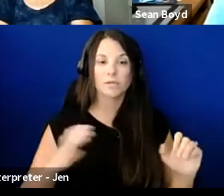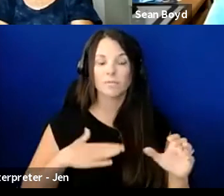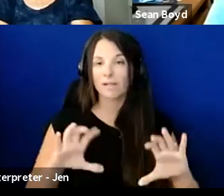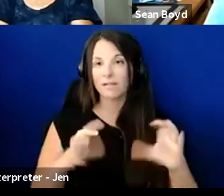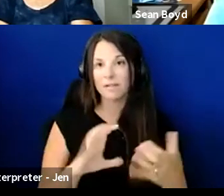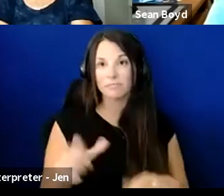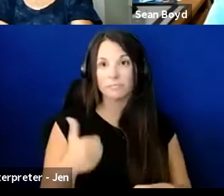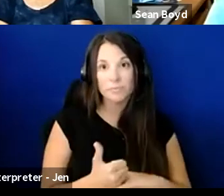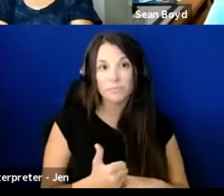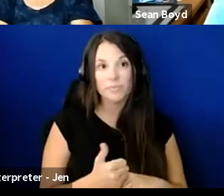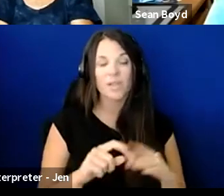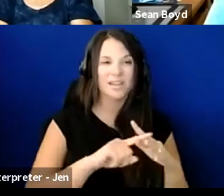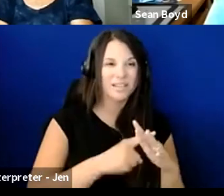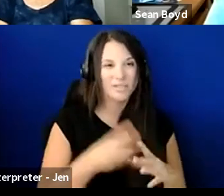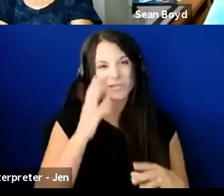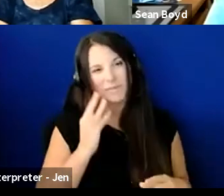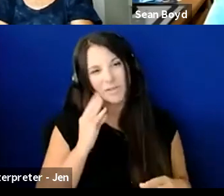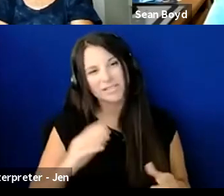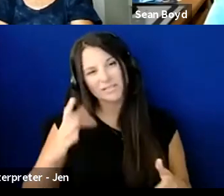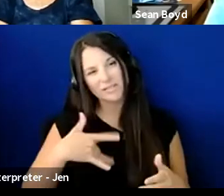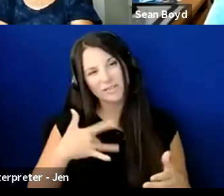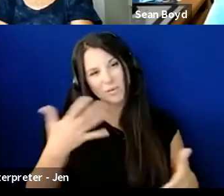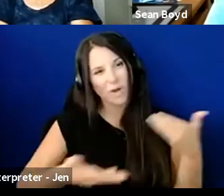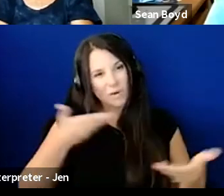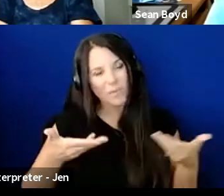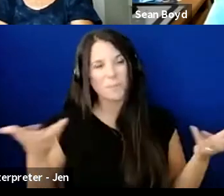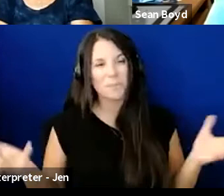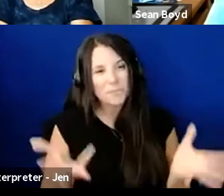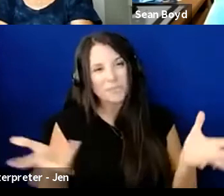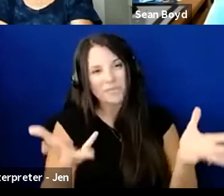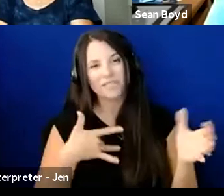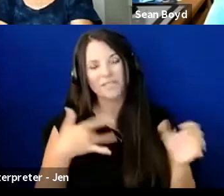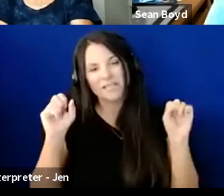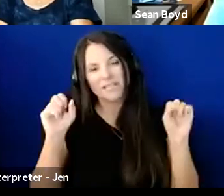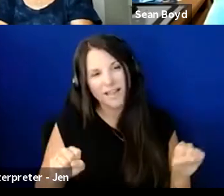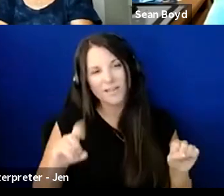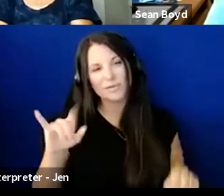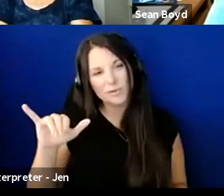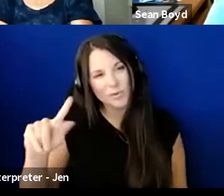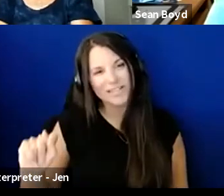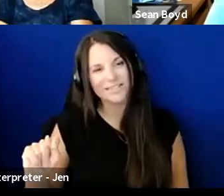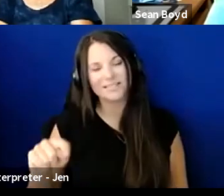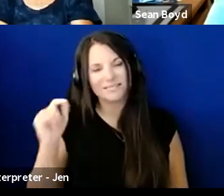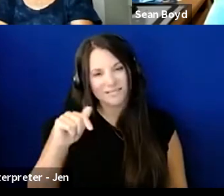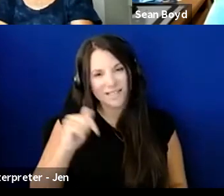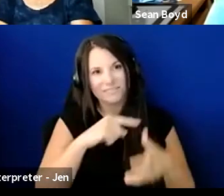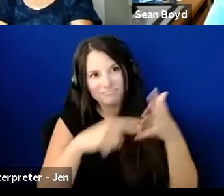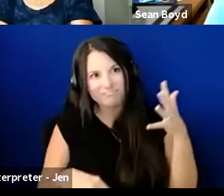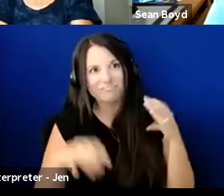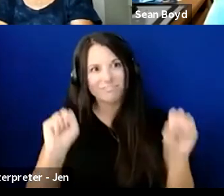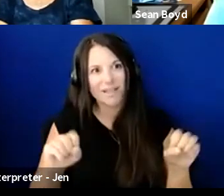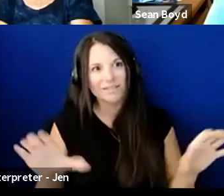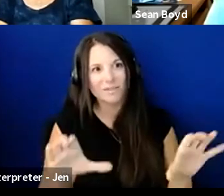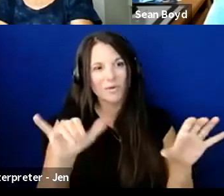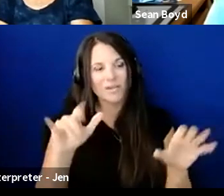that made them feel welcome and encouraged and capable of doing what was in front of them, I think has made a big